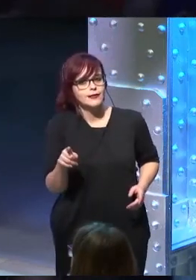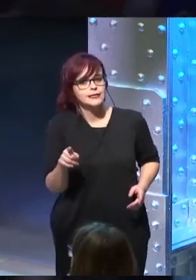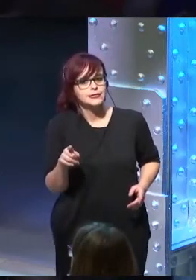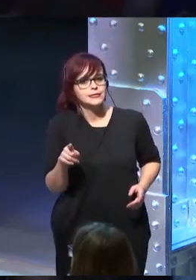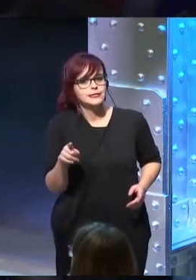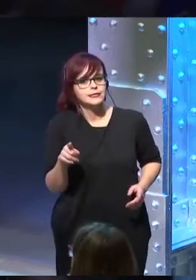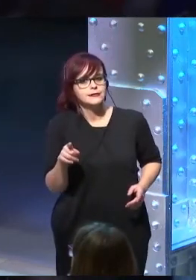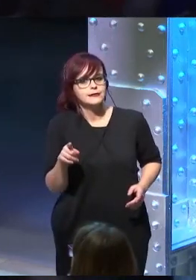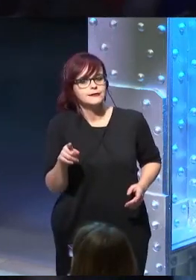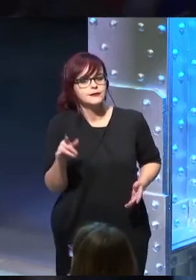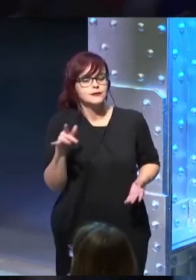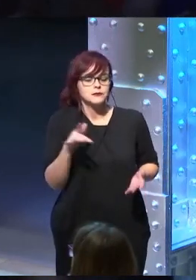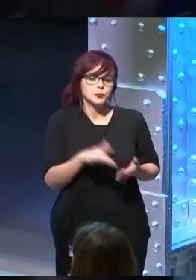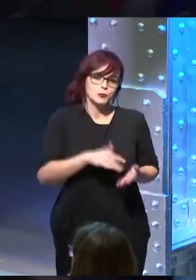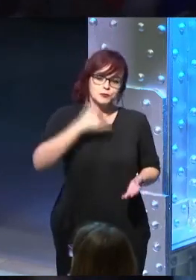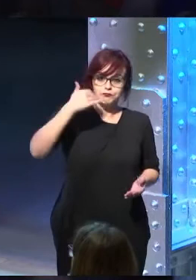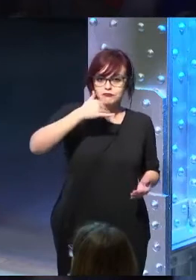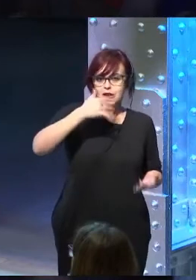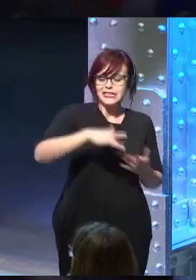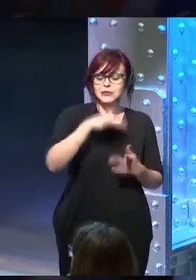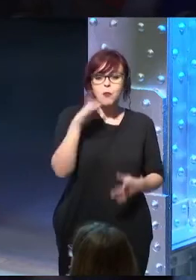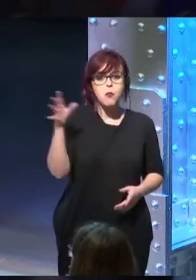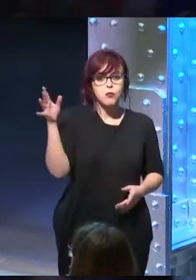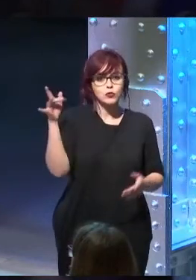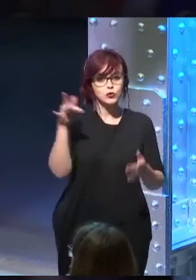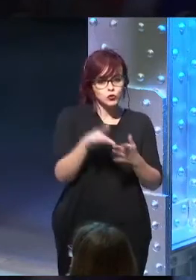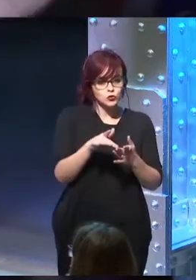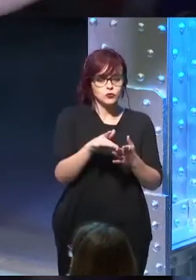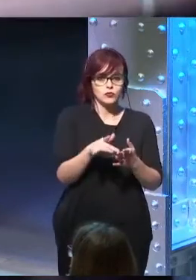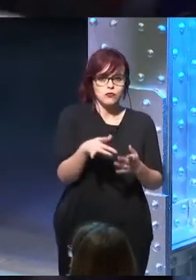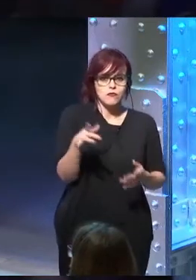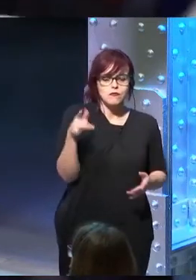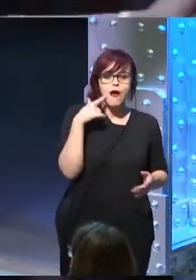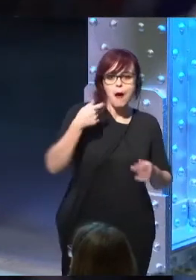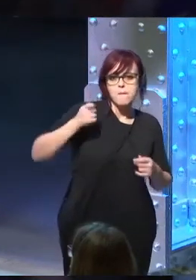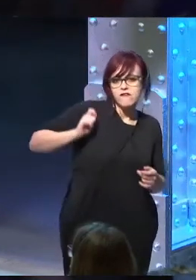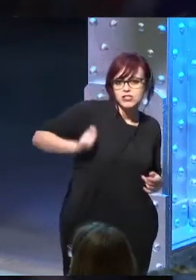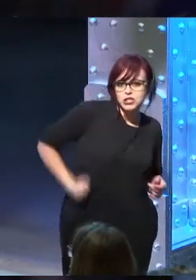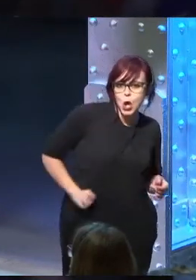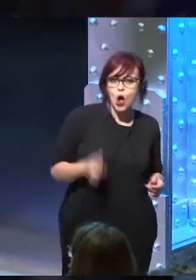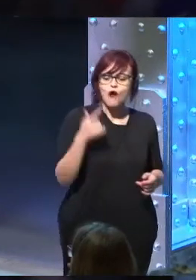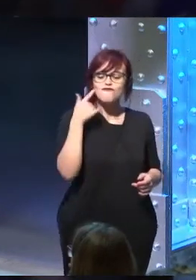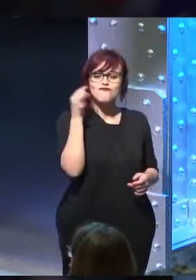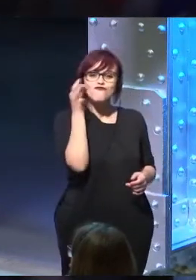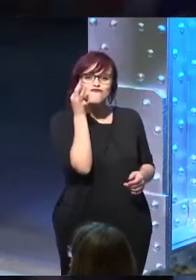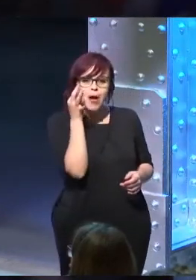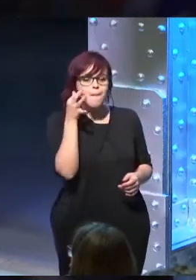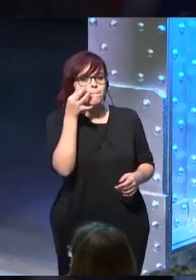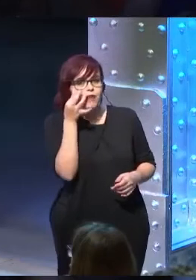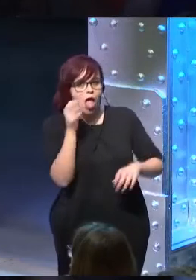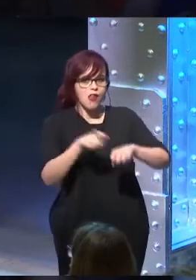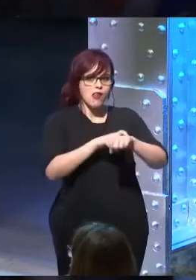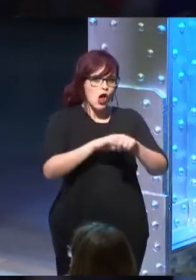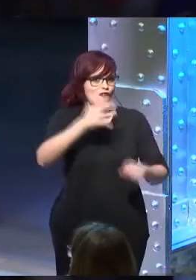backgrounds, political and skin colours, businesses, professions, it's the classic experience of